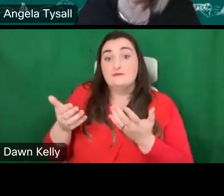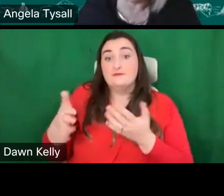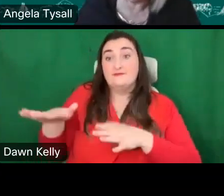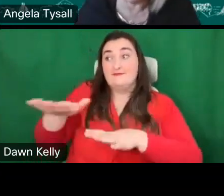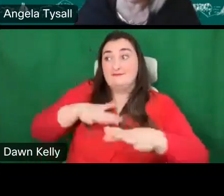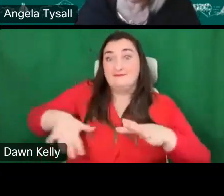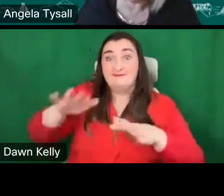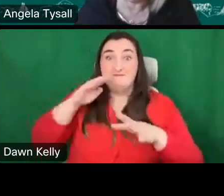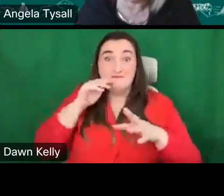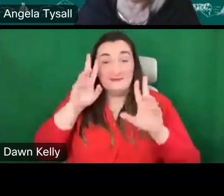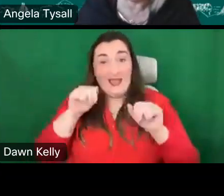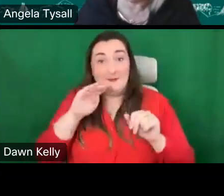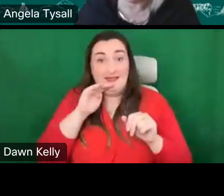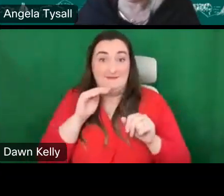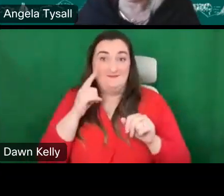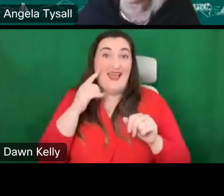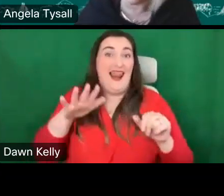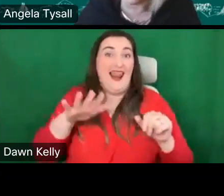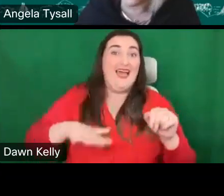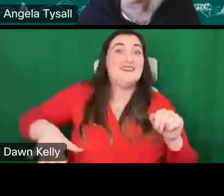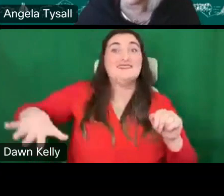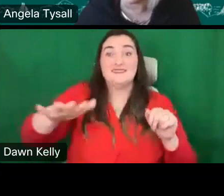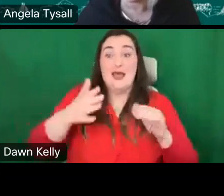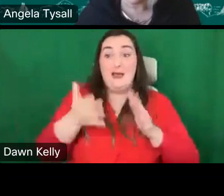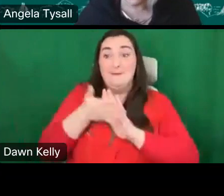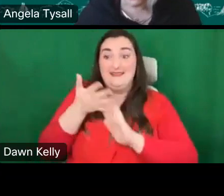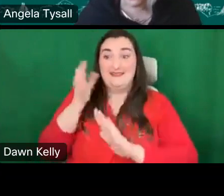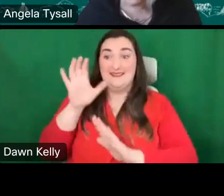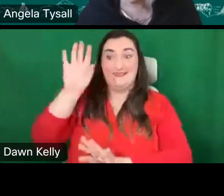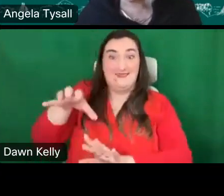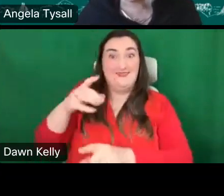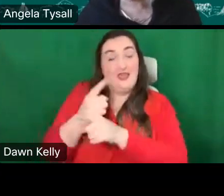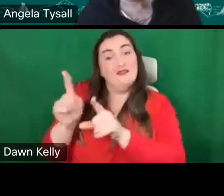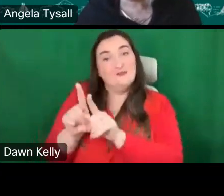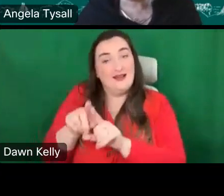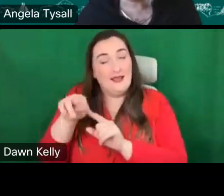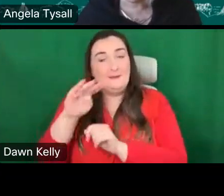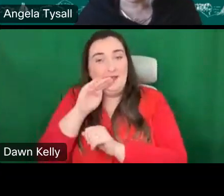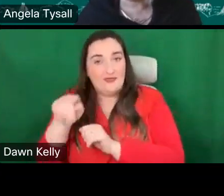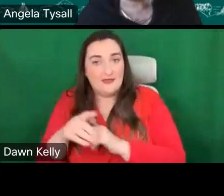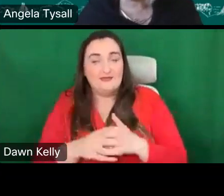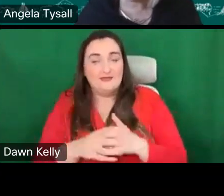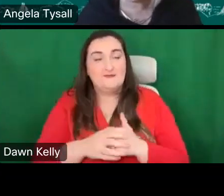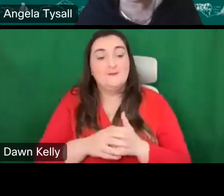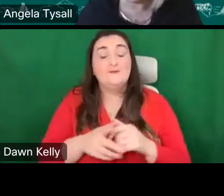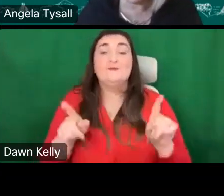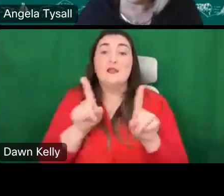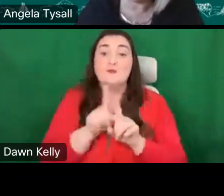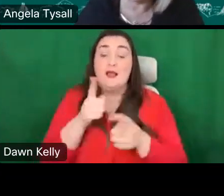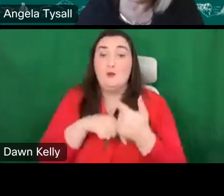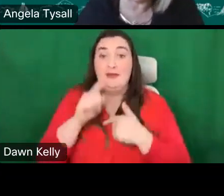land that the I suppose that the building is on as well. What is also, we believe, just